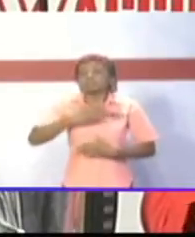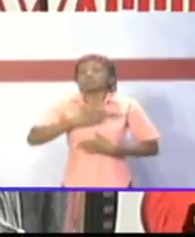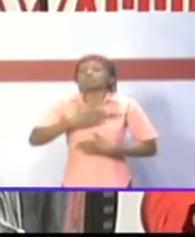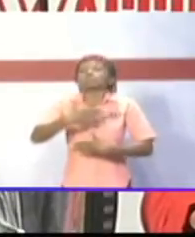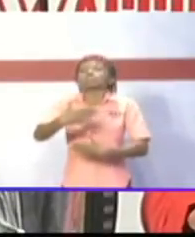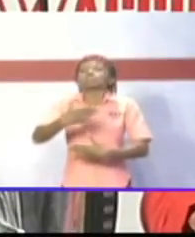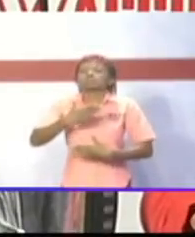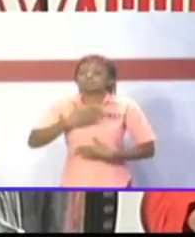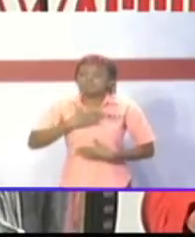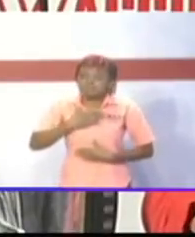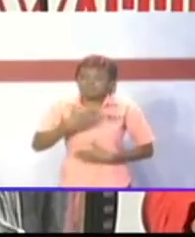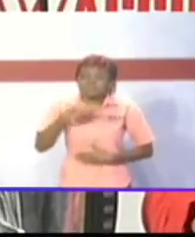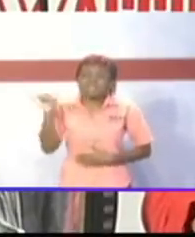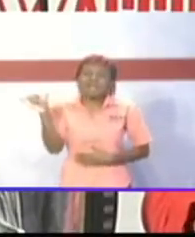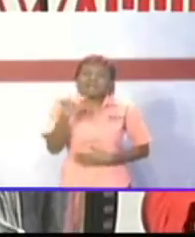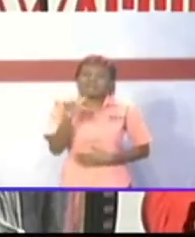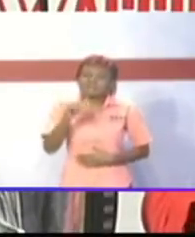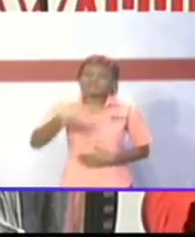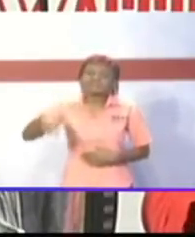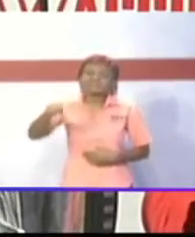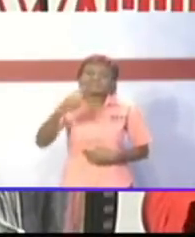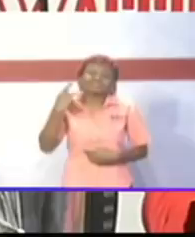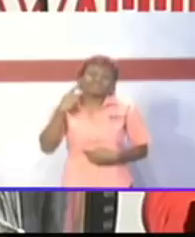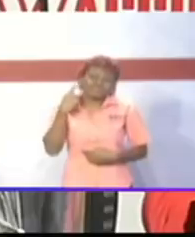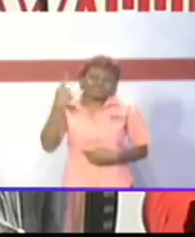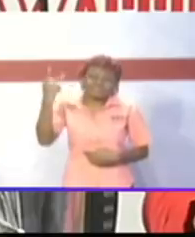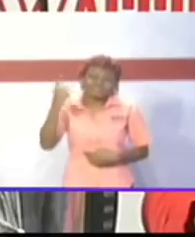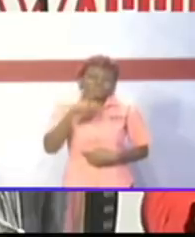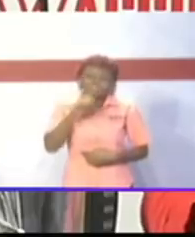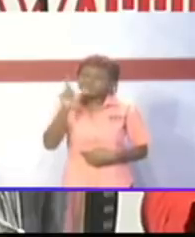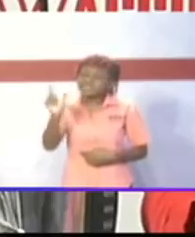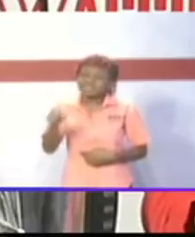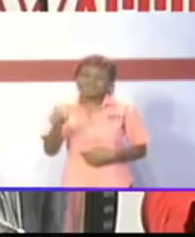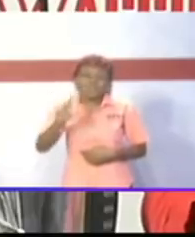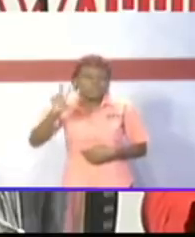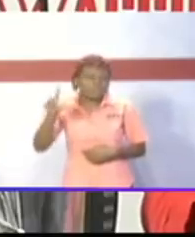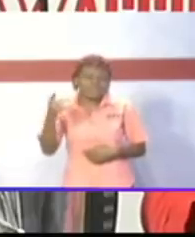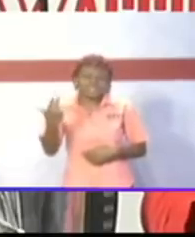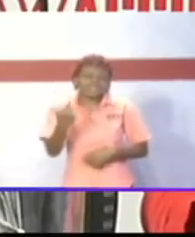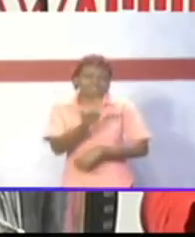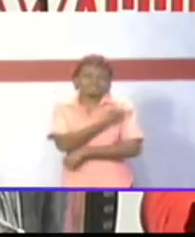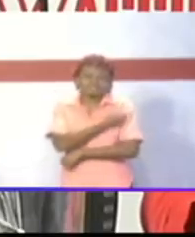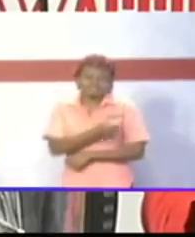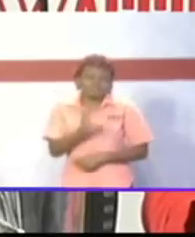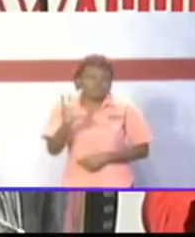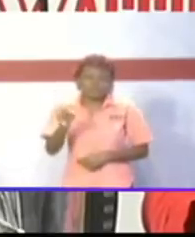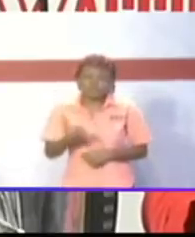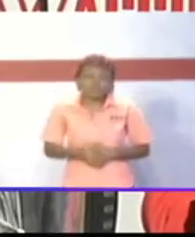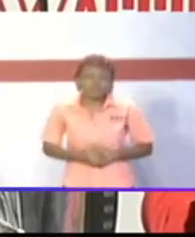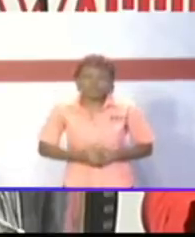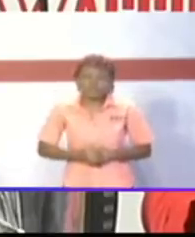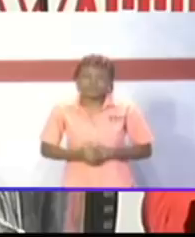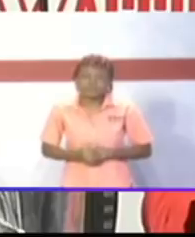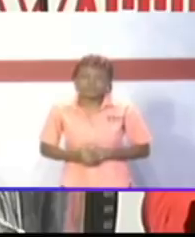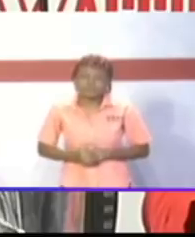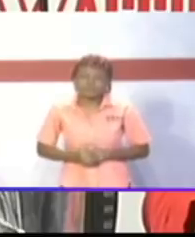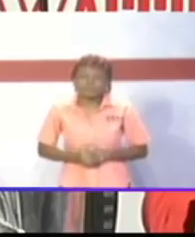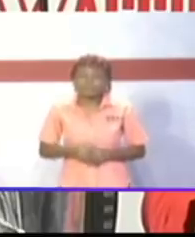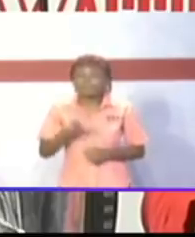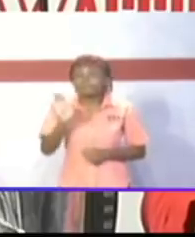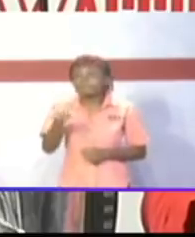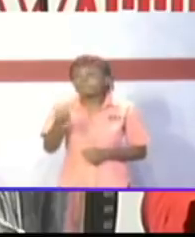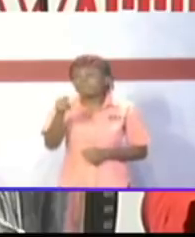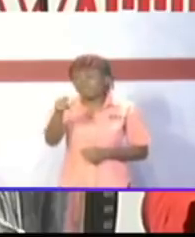all you have to do to access the third dose, if you fall into those categories, is simply bring a referral letter from